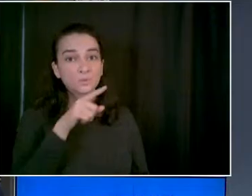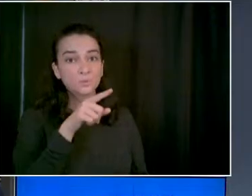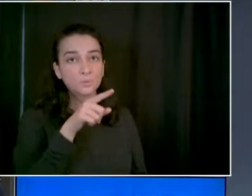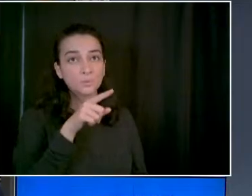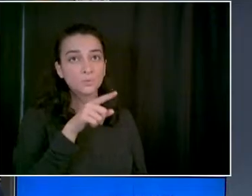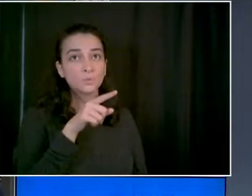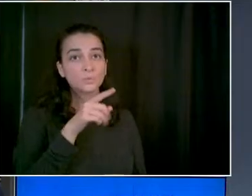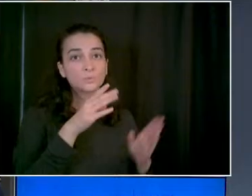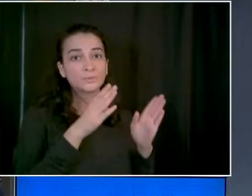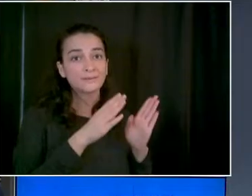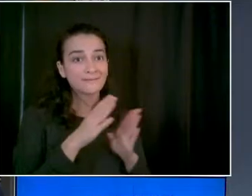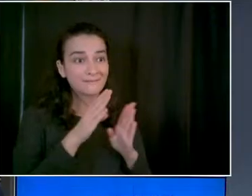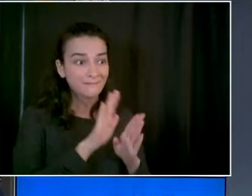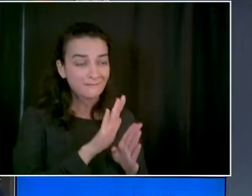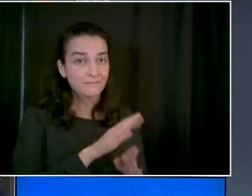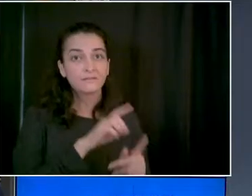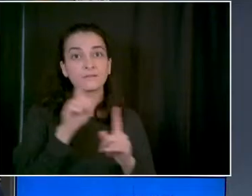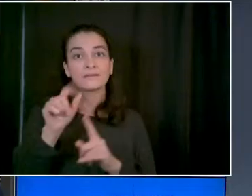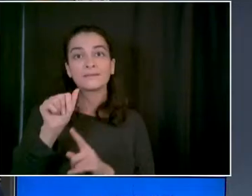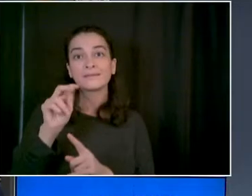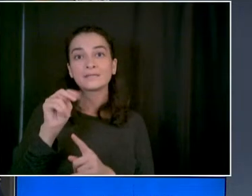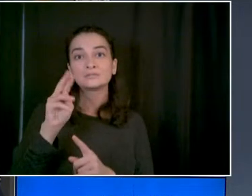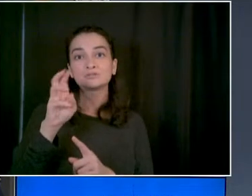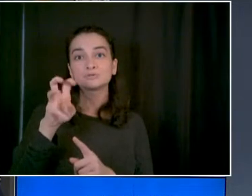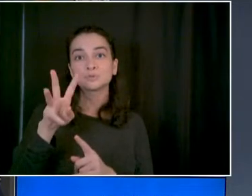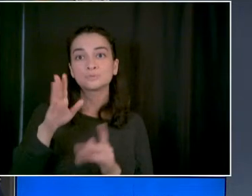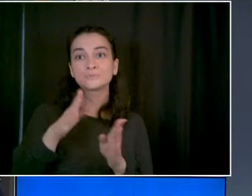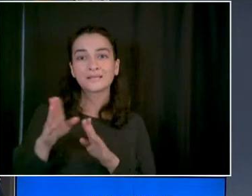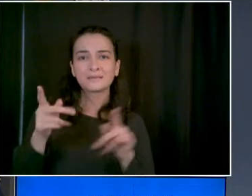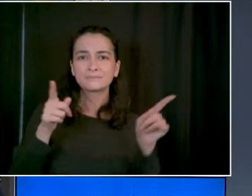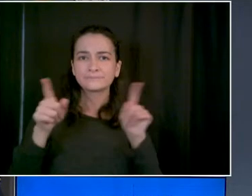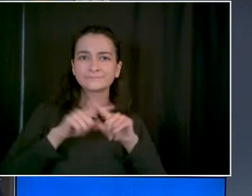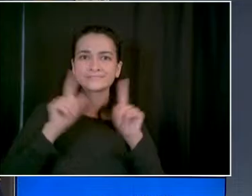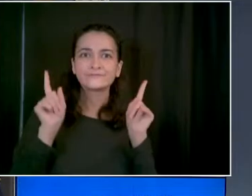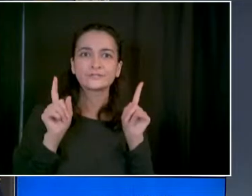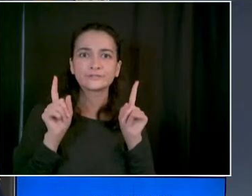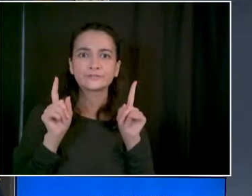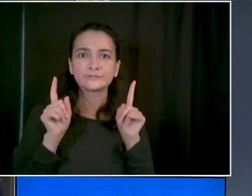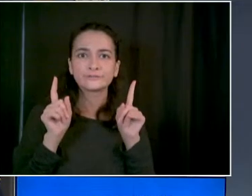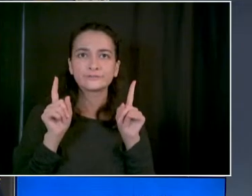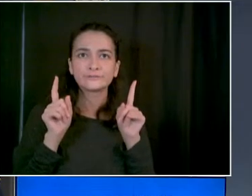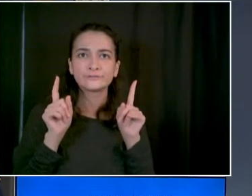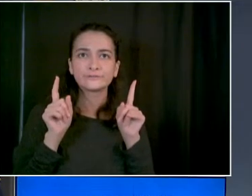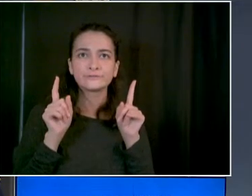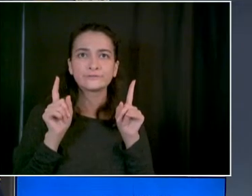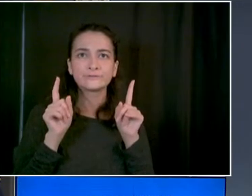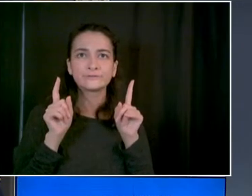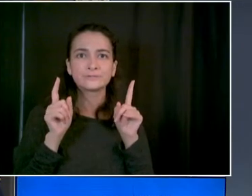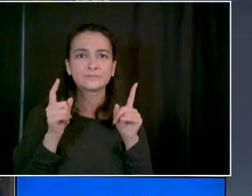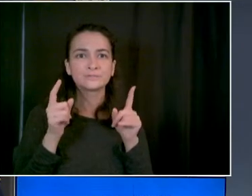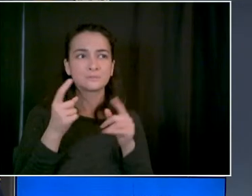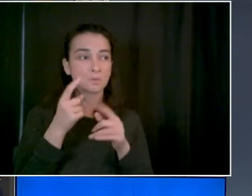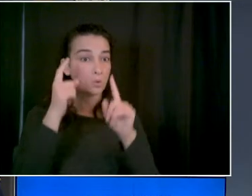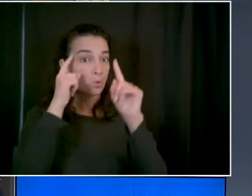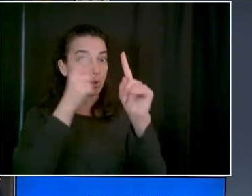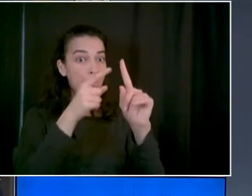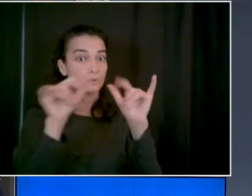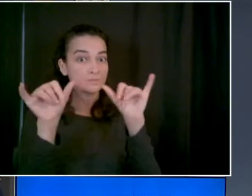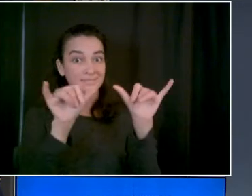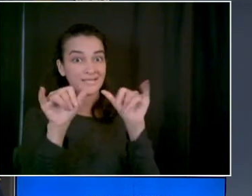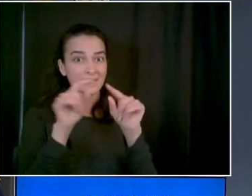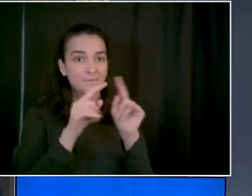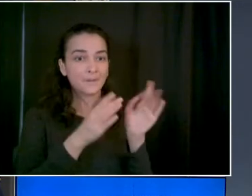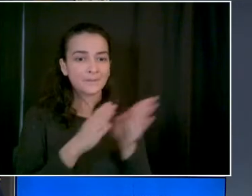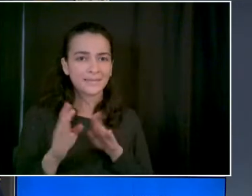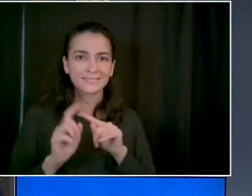your commitment, or are you basically on the same page with the former governor on fighting anti-Semitism? Are there any kinds of policies that